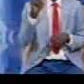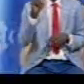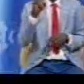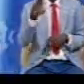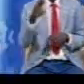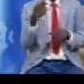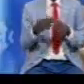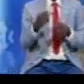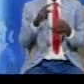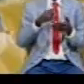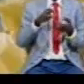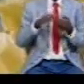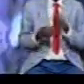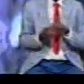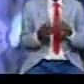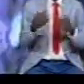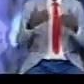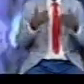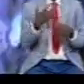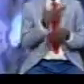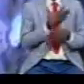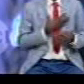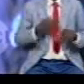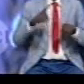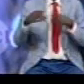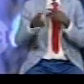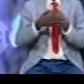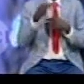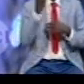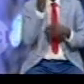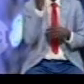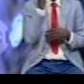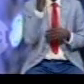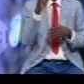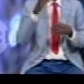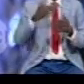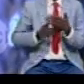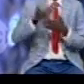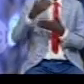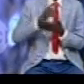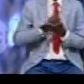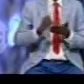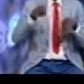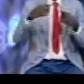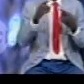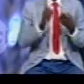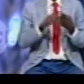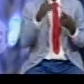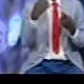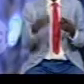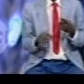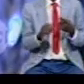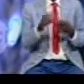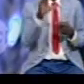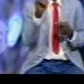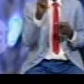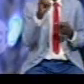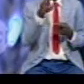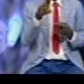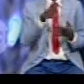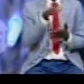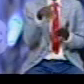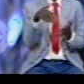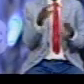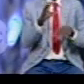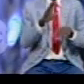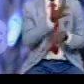day that something has taken place. So I went back home. The following week, I went to the cancer center. I met the doctor. The